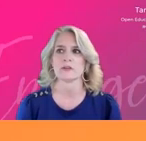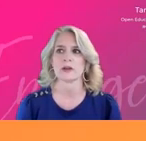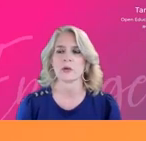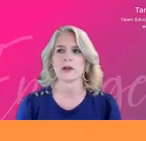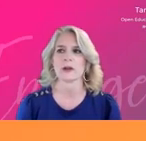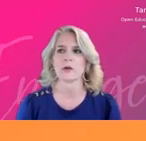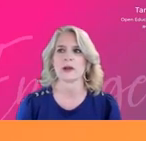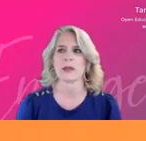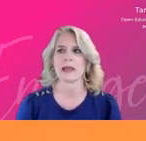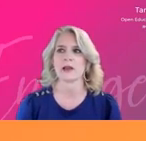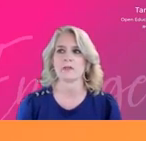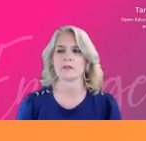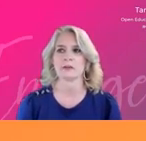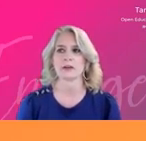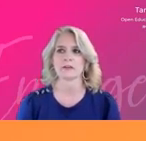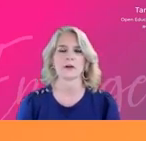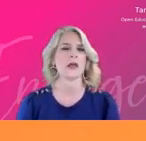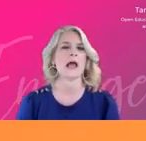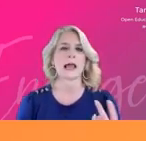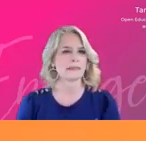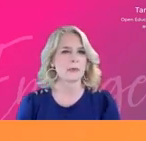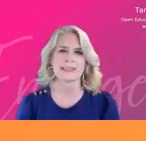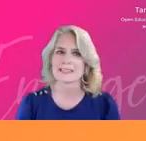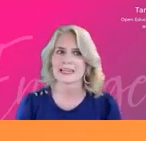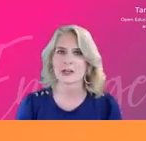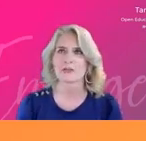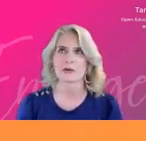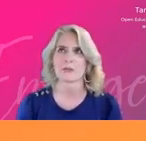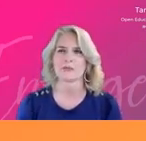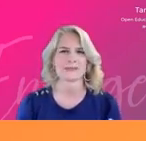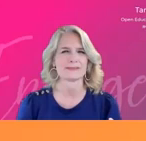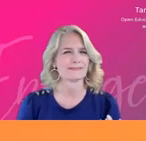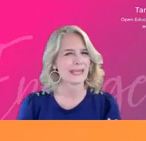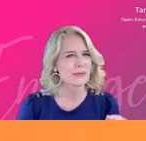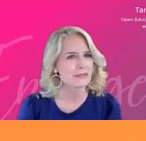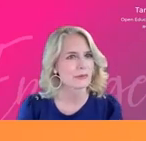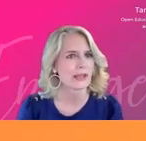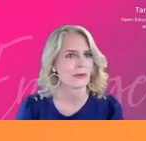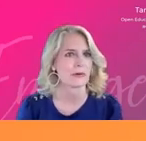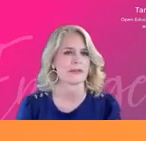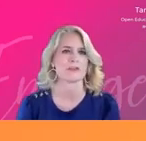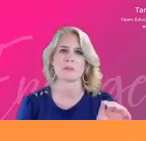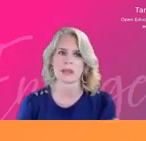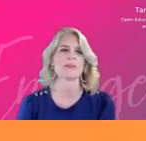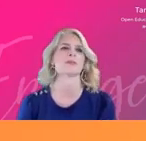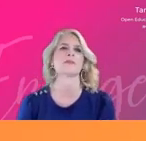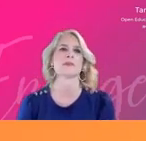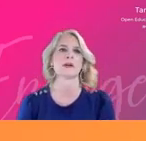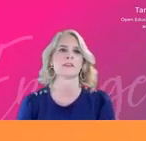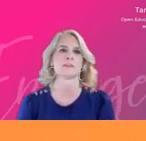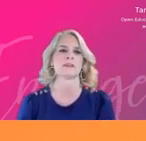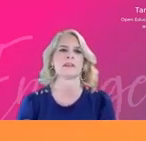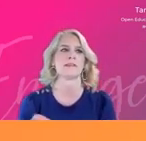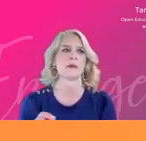interest around OER and OER ped after the learning circle? I think we did hear from, maybe three, I don't exaggerate, maybe three